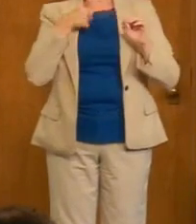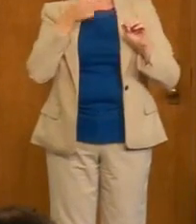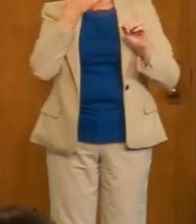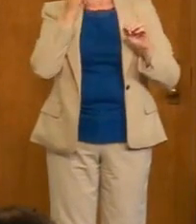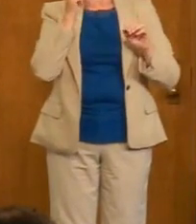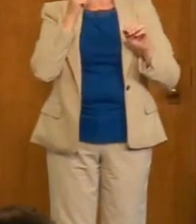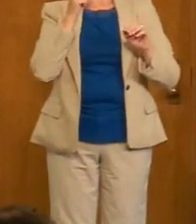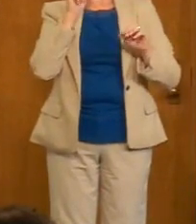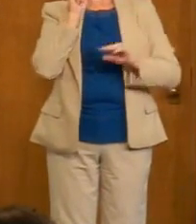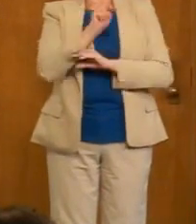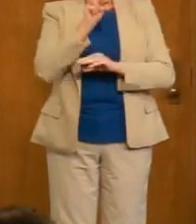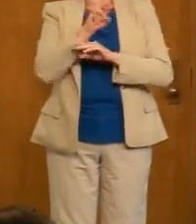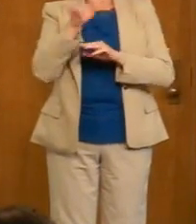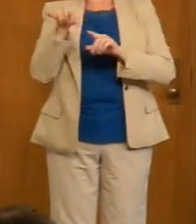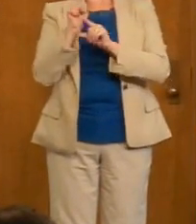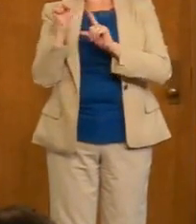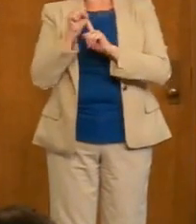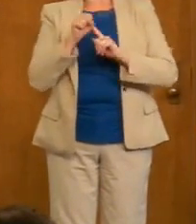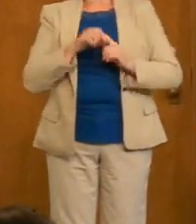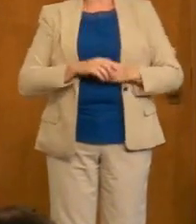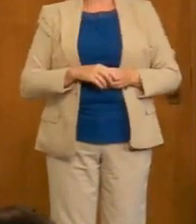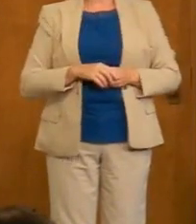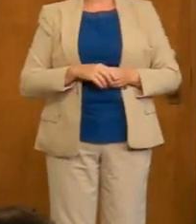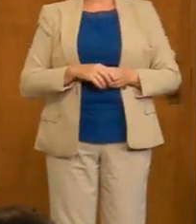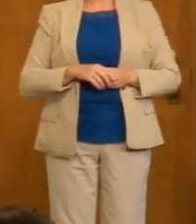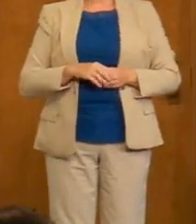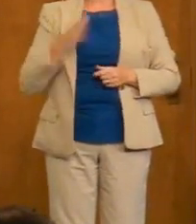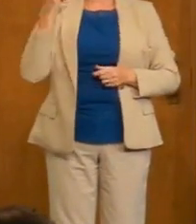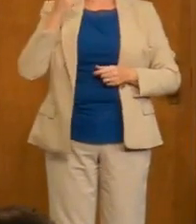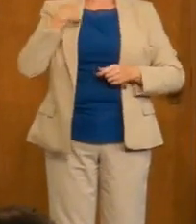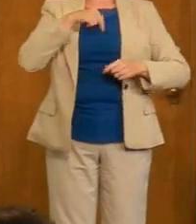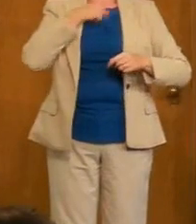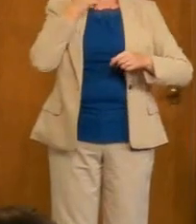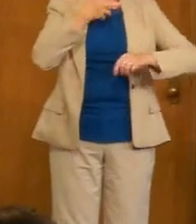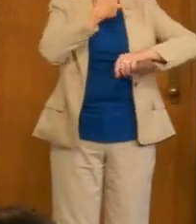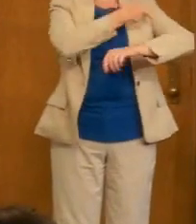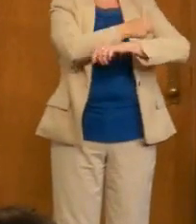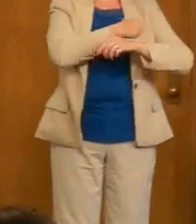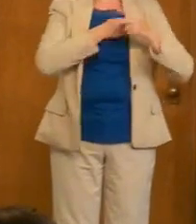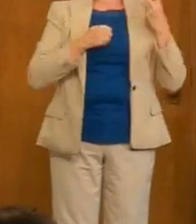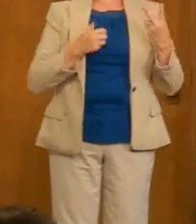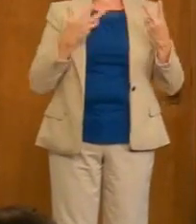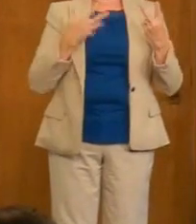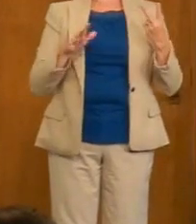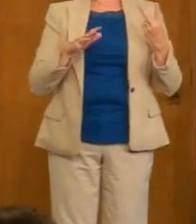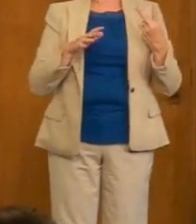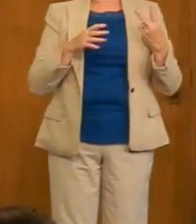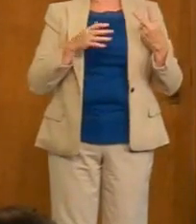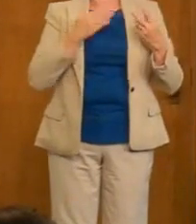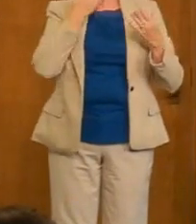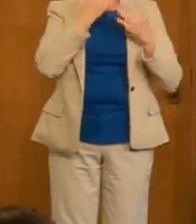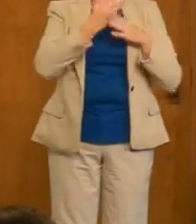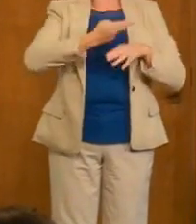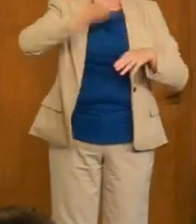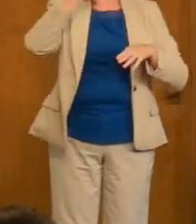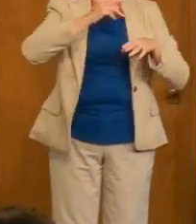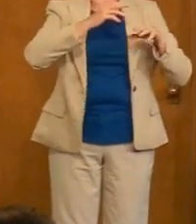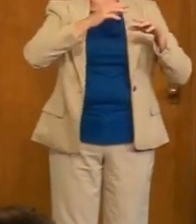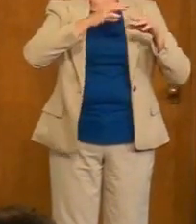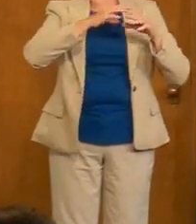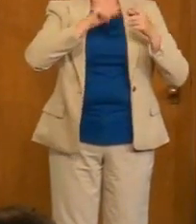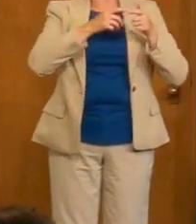or immunization. And the only other thing I would add is as the Premier said and Dr. Shahab has said, COVID doesn't end on